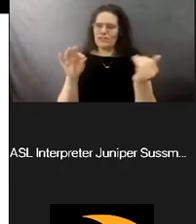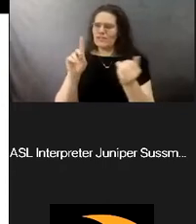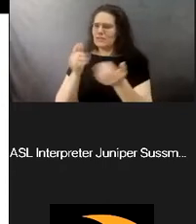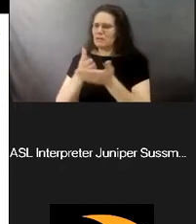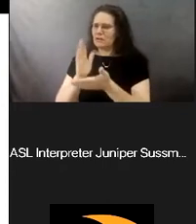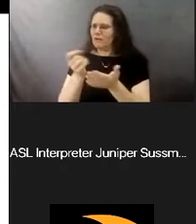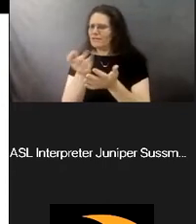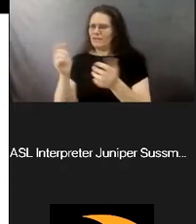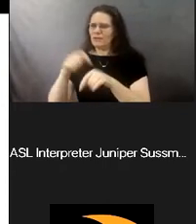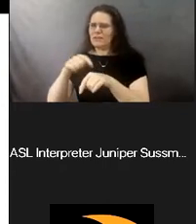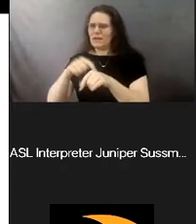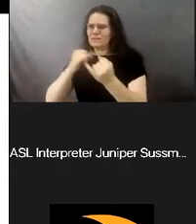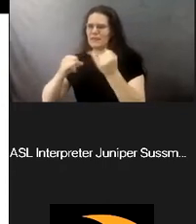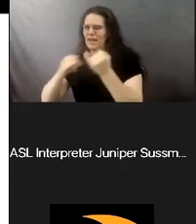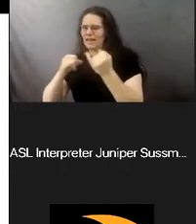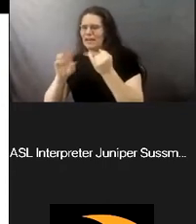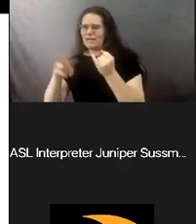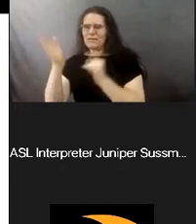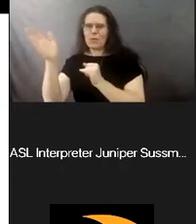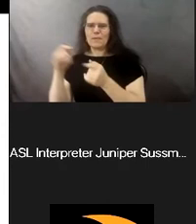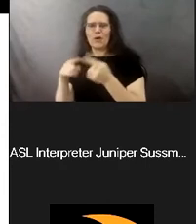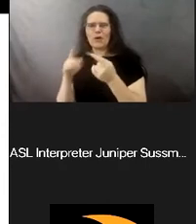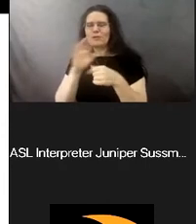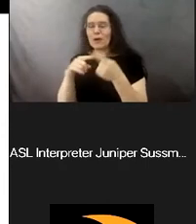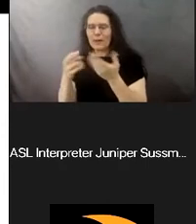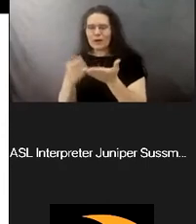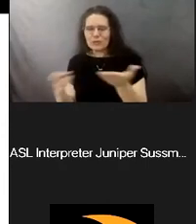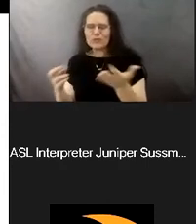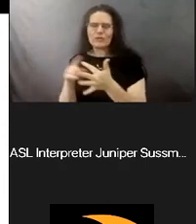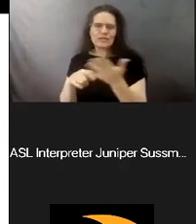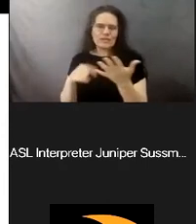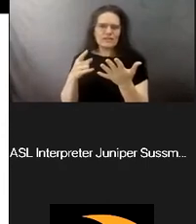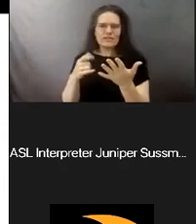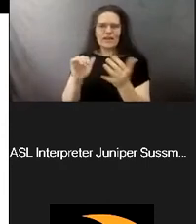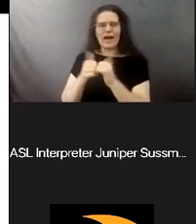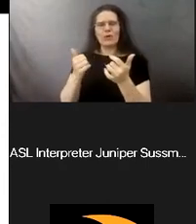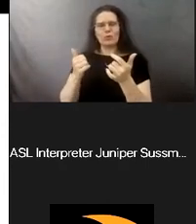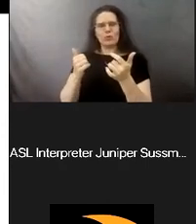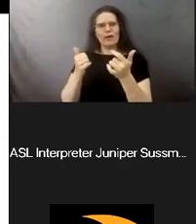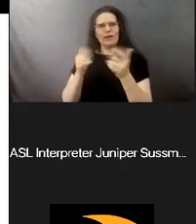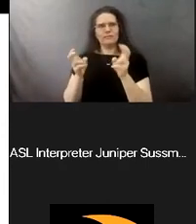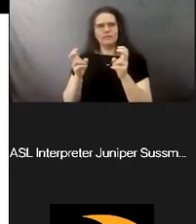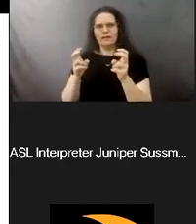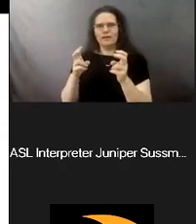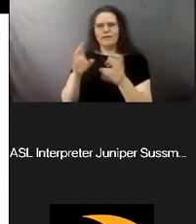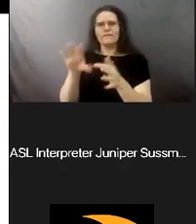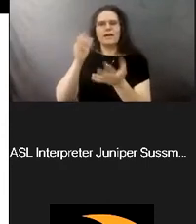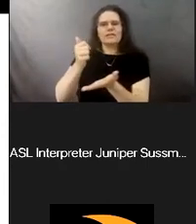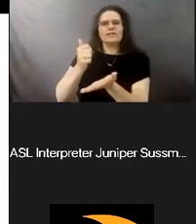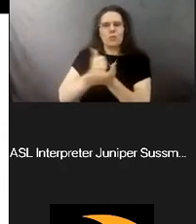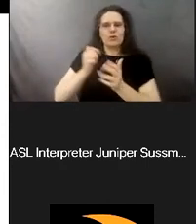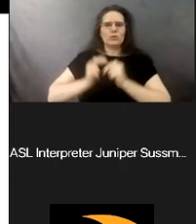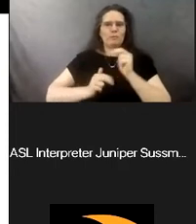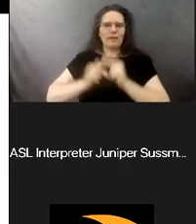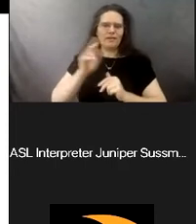and we're talking through some of the nuts and bolts and the resources that can help you build a medical legal partnership around disability